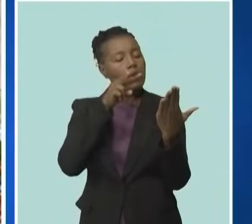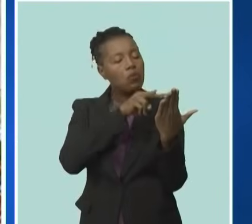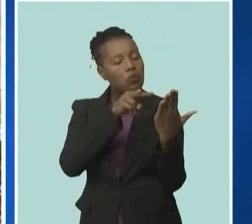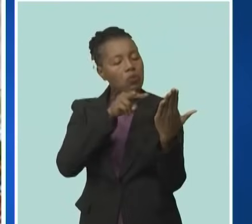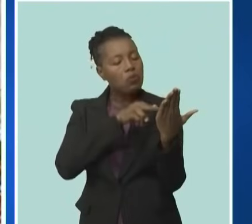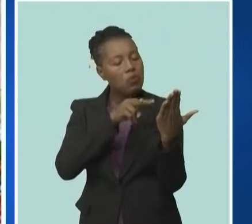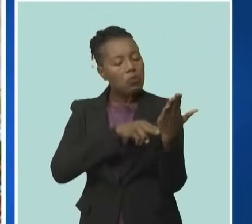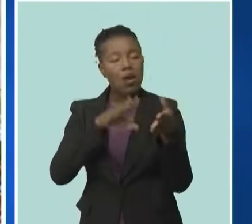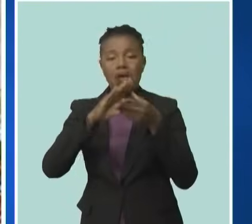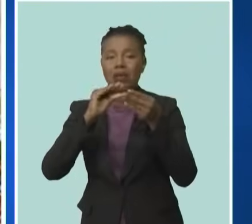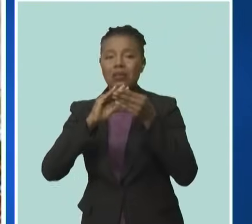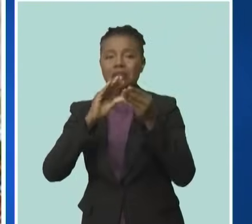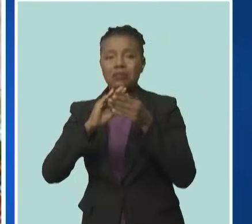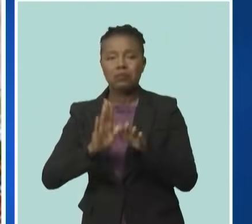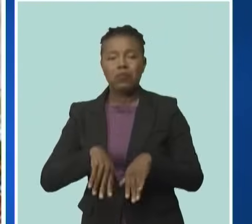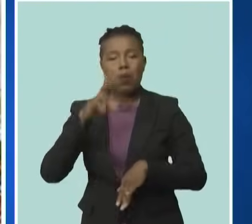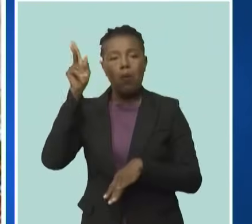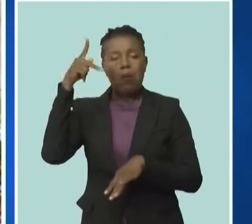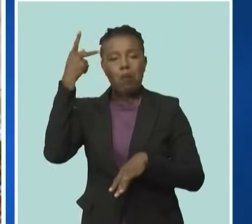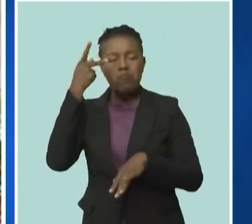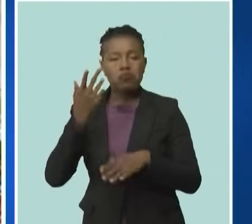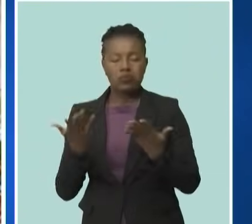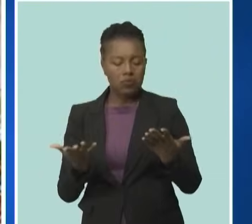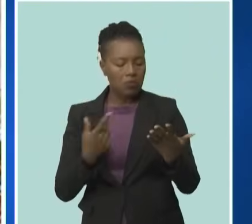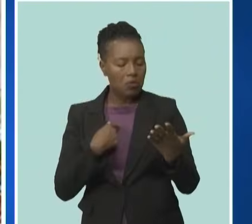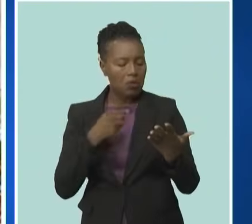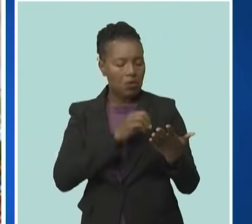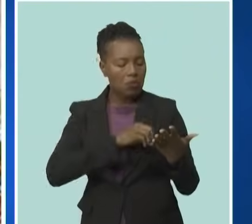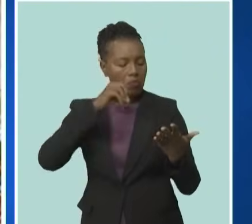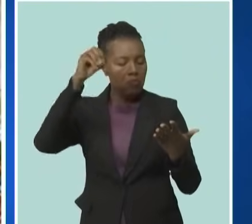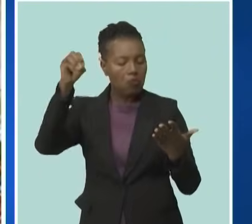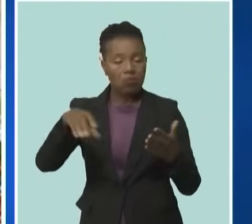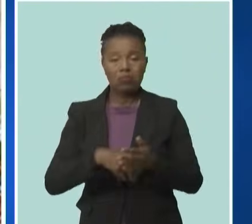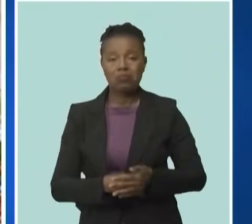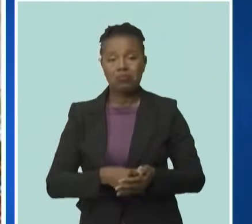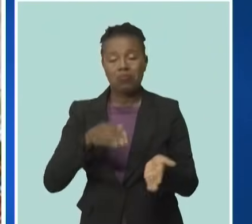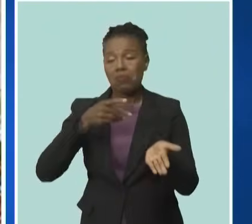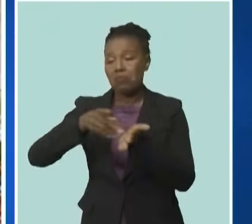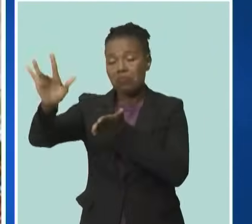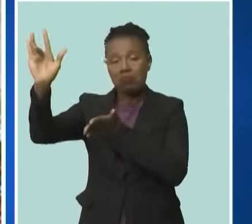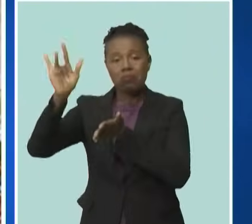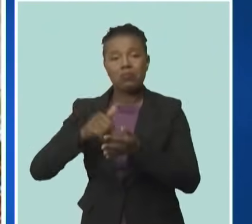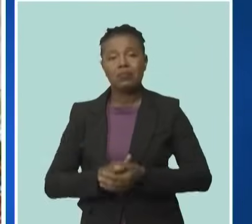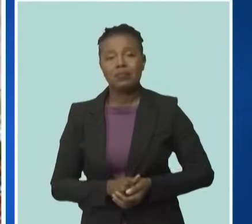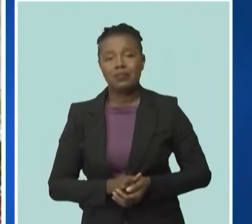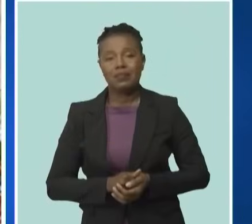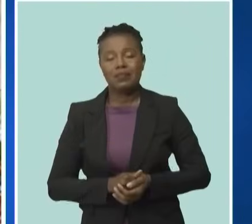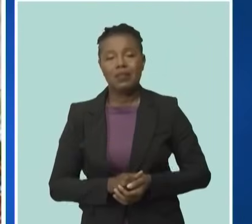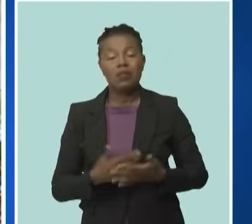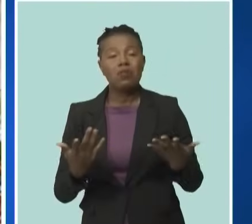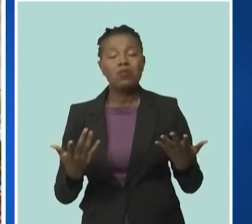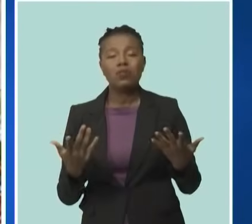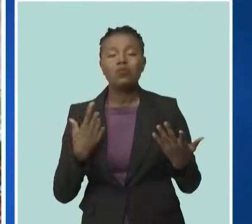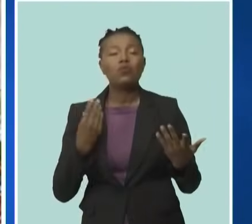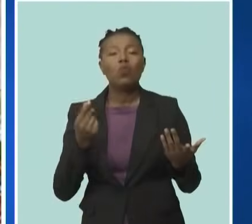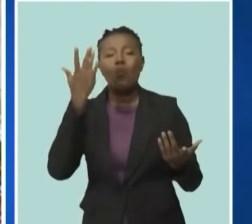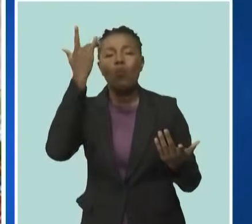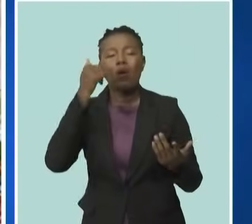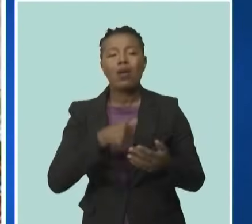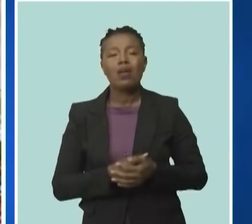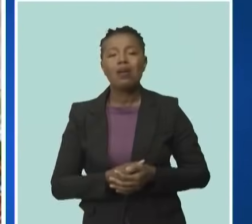descriptions of a political force, a refugee, a deportee, for daring to speak his